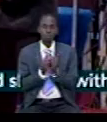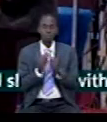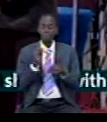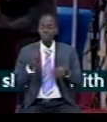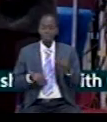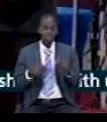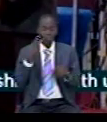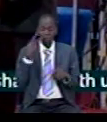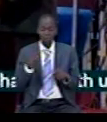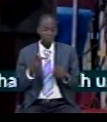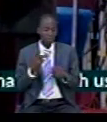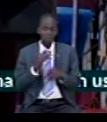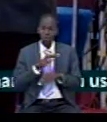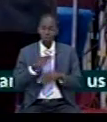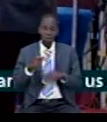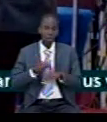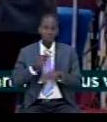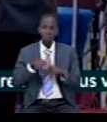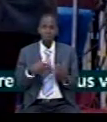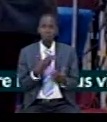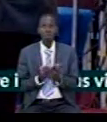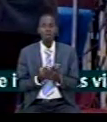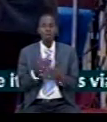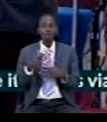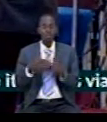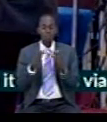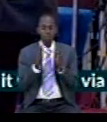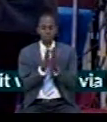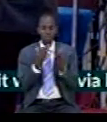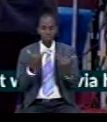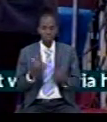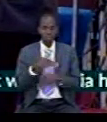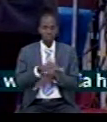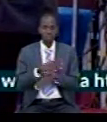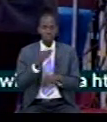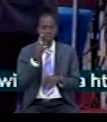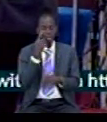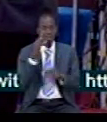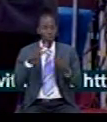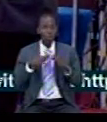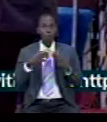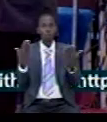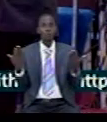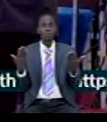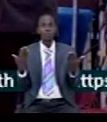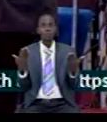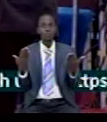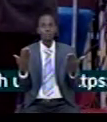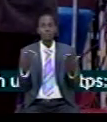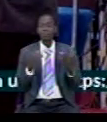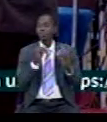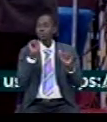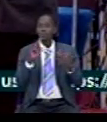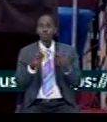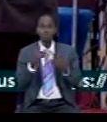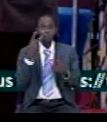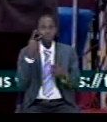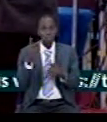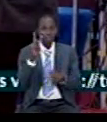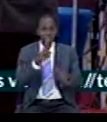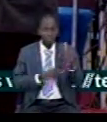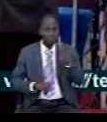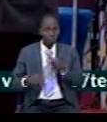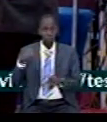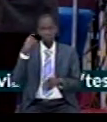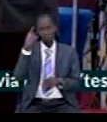of God this evening, the eyes opened. She couldn't see people's face. But as she came to where we